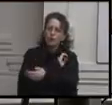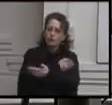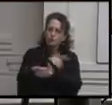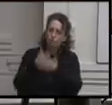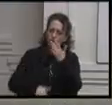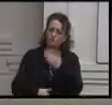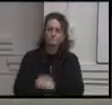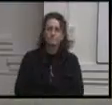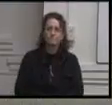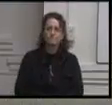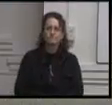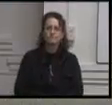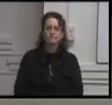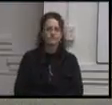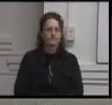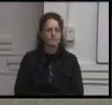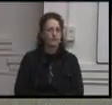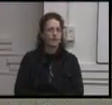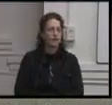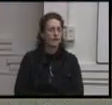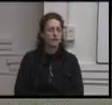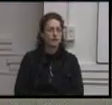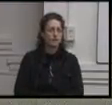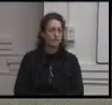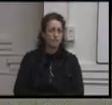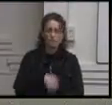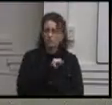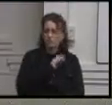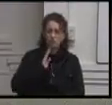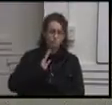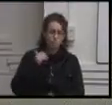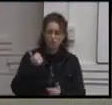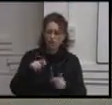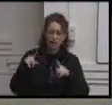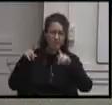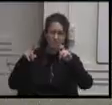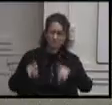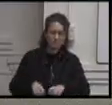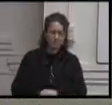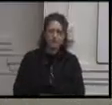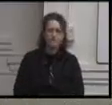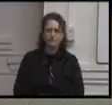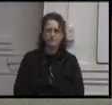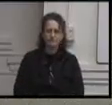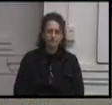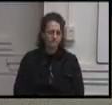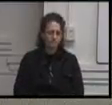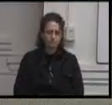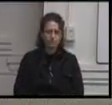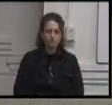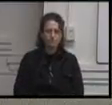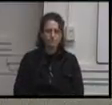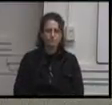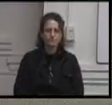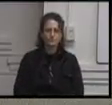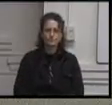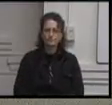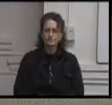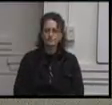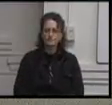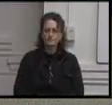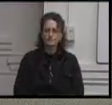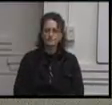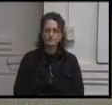Thank you. Last slide. Anybody from the board have any questions or comments at this point? Yeah, could you give us a